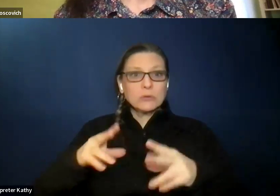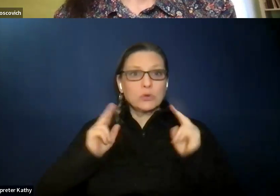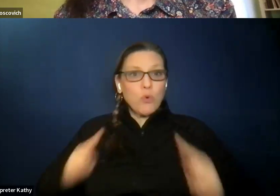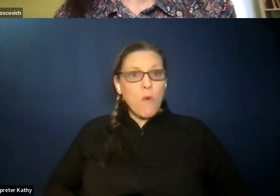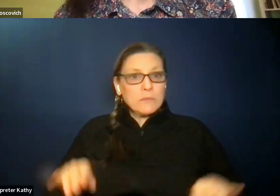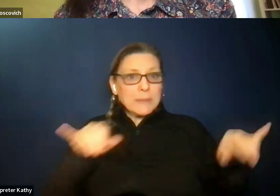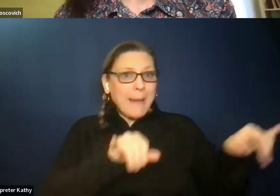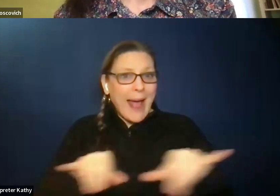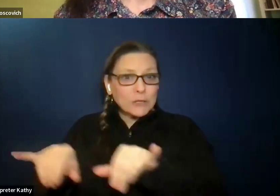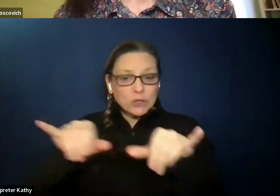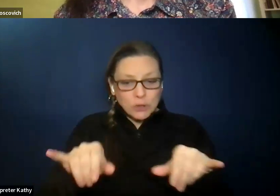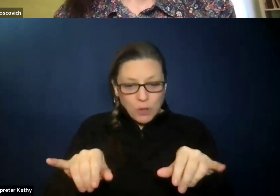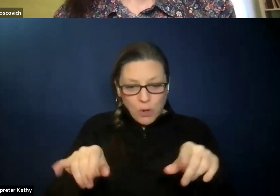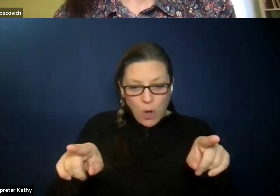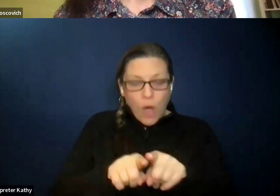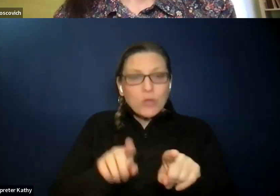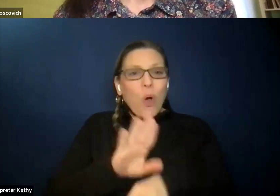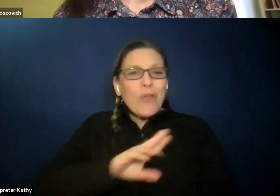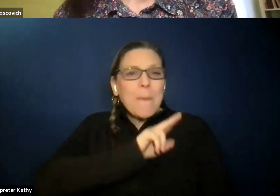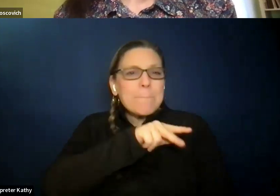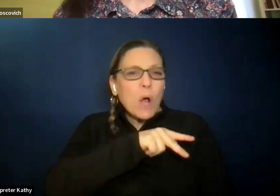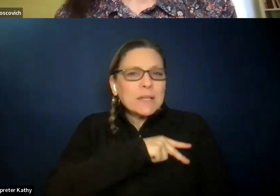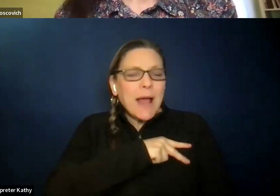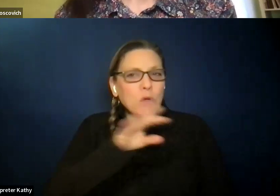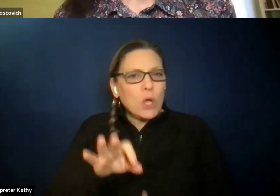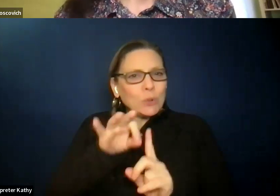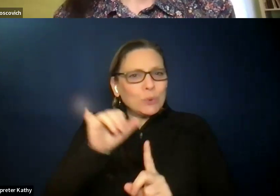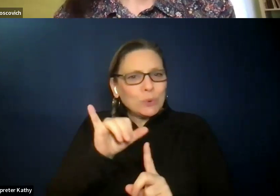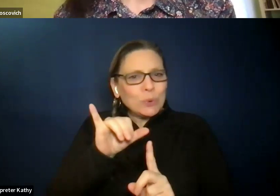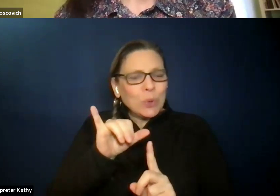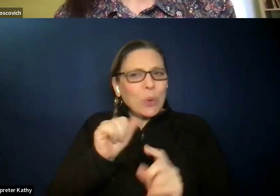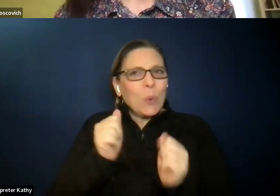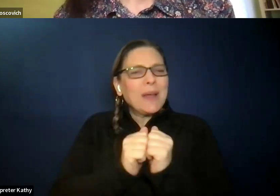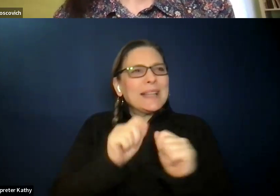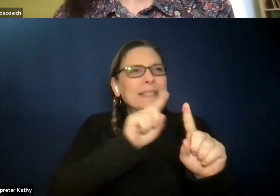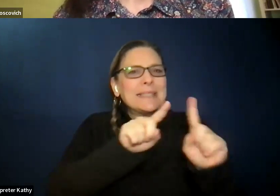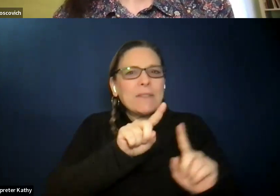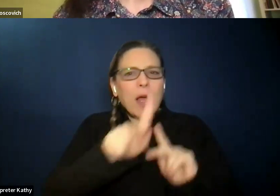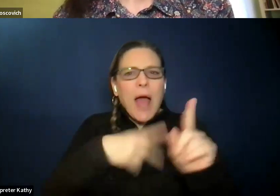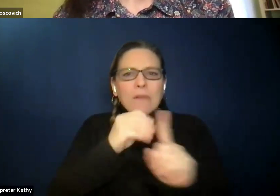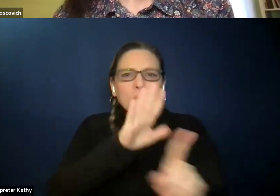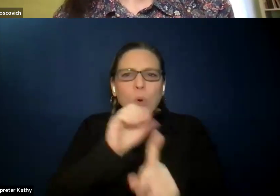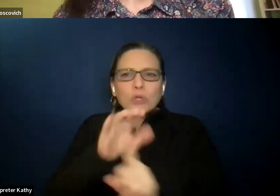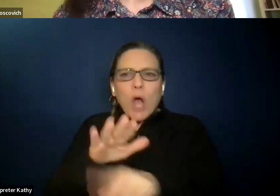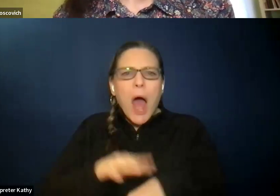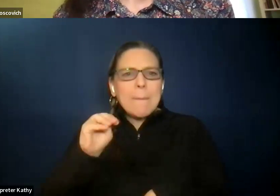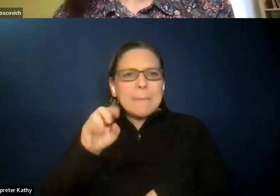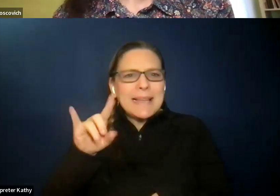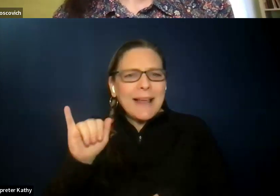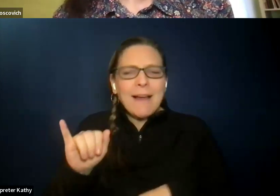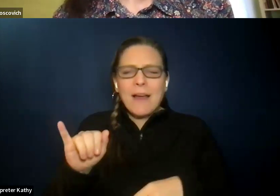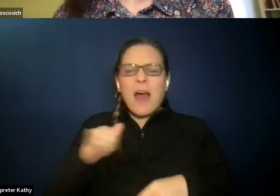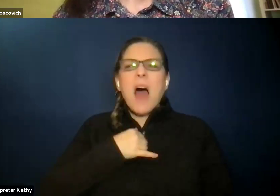that despite that, all of their personalities stood out in the different coverage. And I wanted to know more about